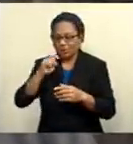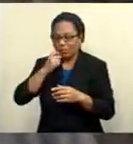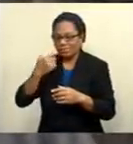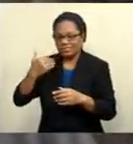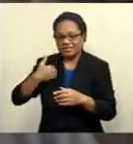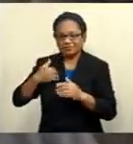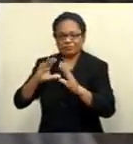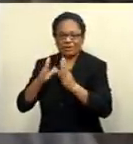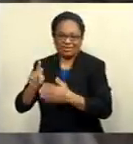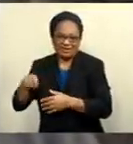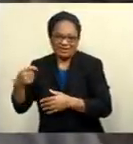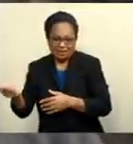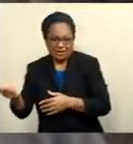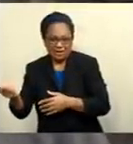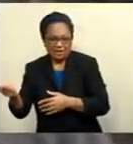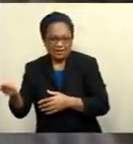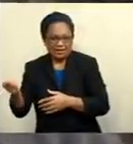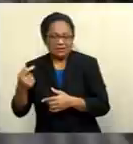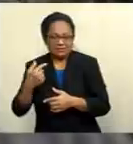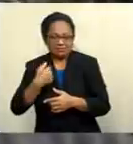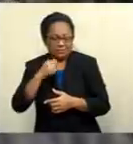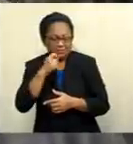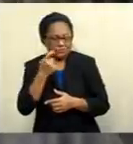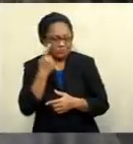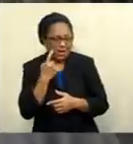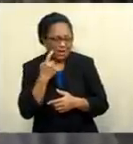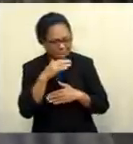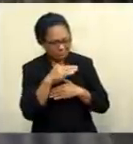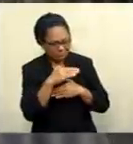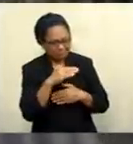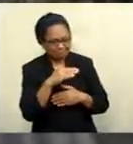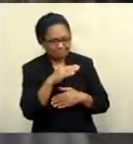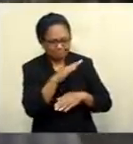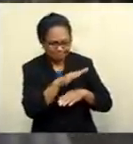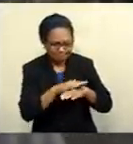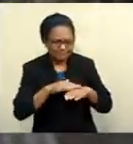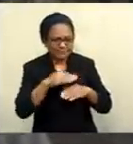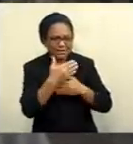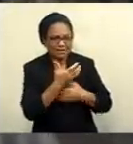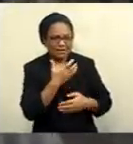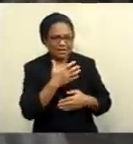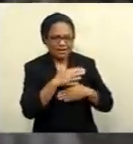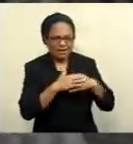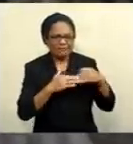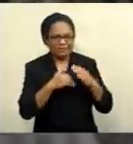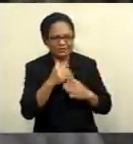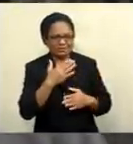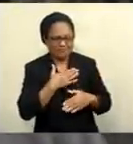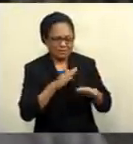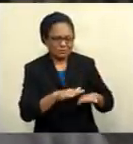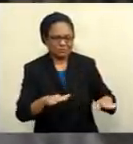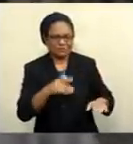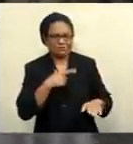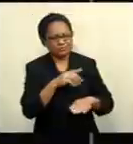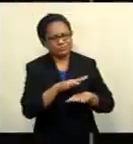I'm trying to comfort my kids. Yeah, the plan ahead, we're not sure.